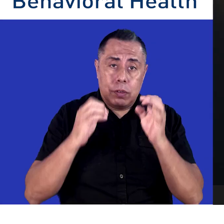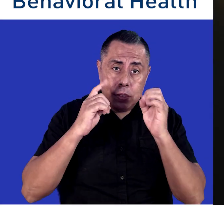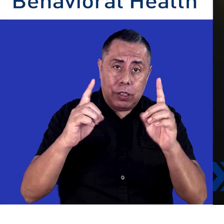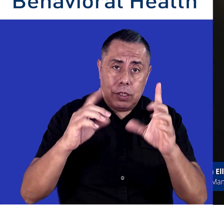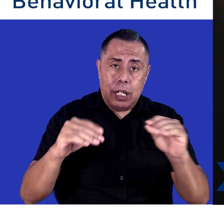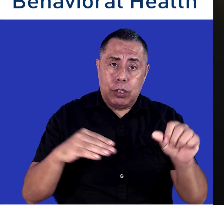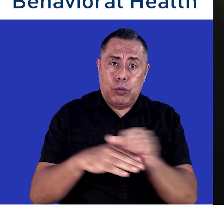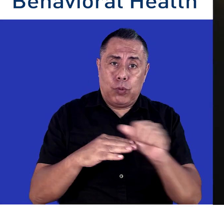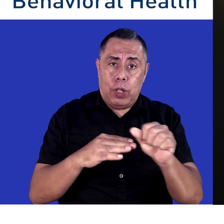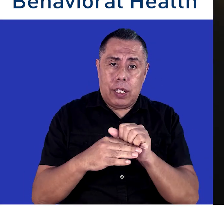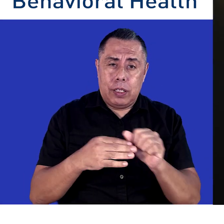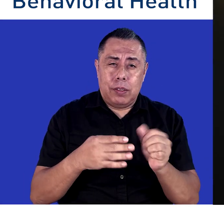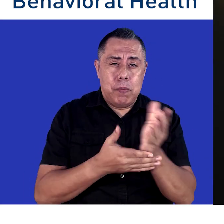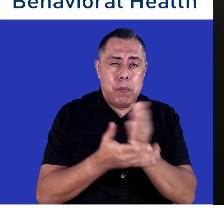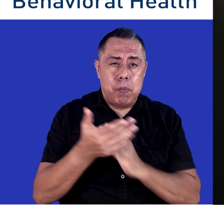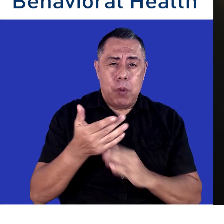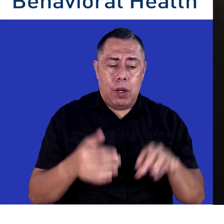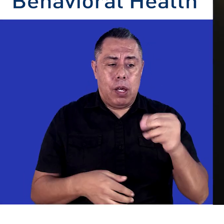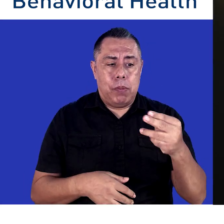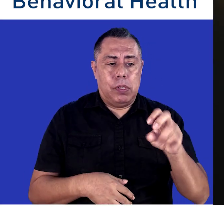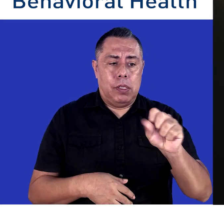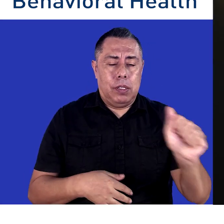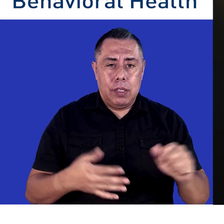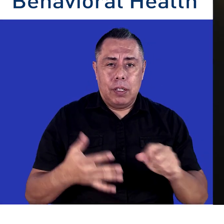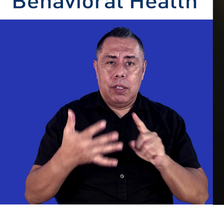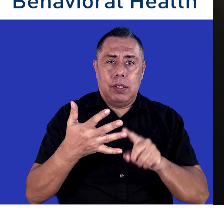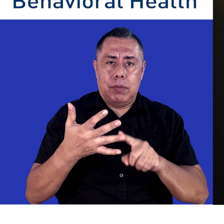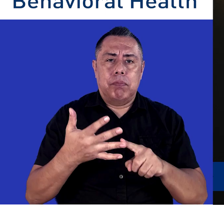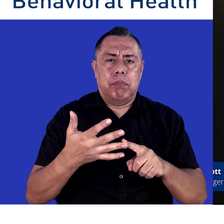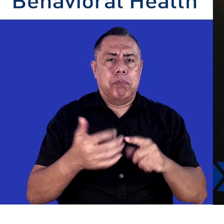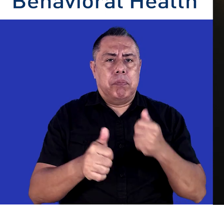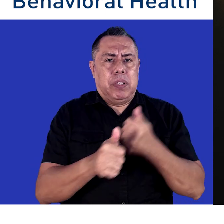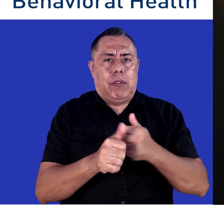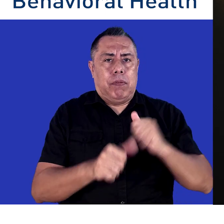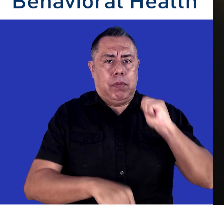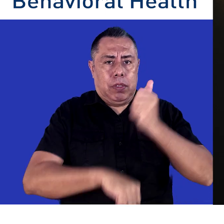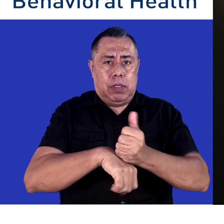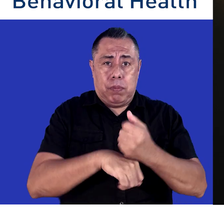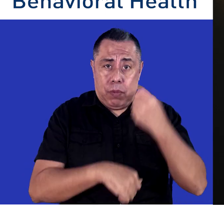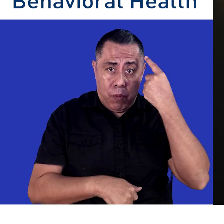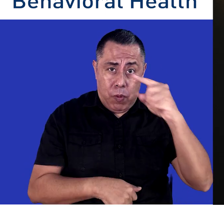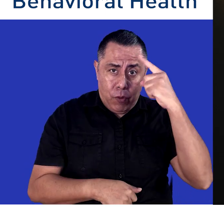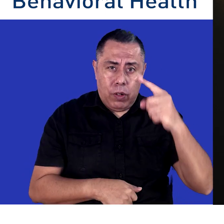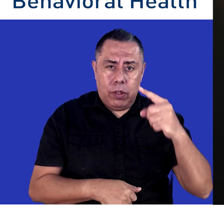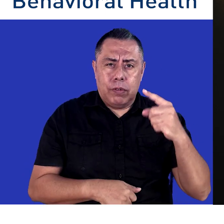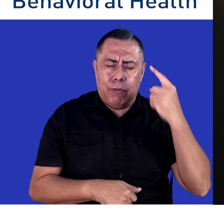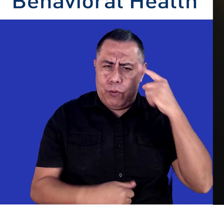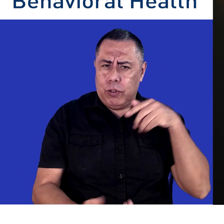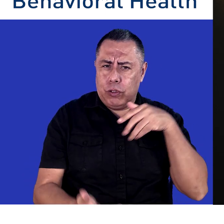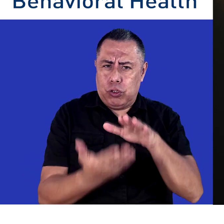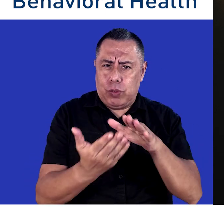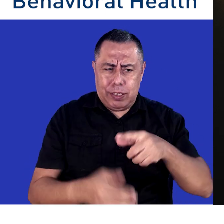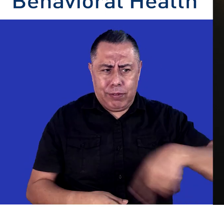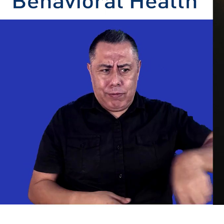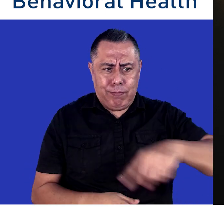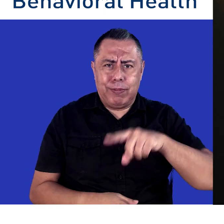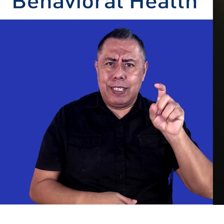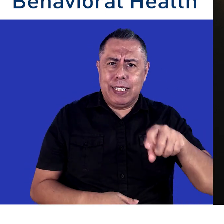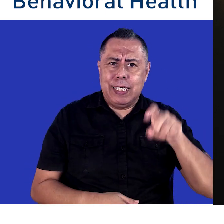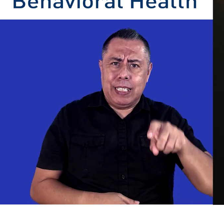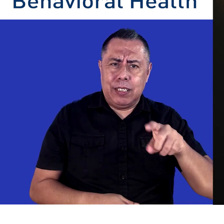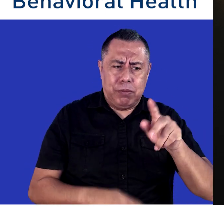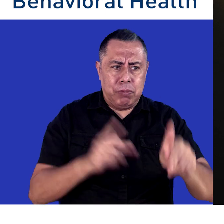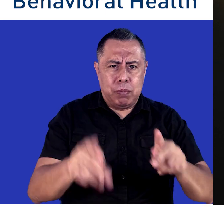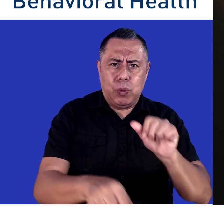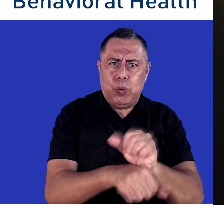The Workforce Education and Training WET component of the Mental Health Services Act was established to address the ongoing workforce development